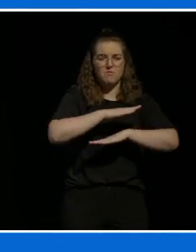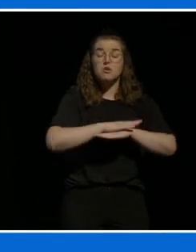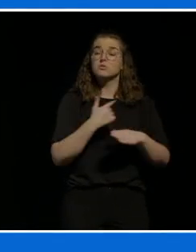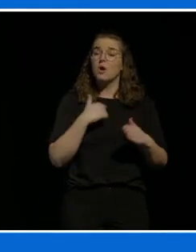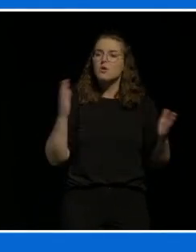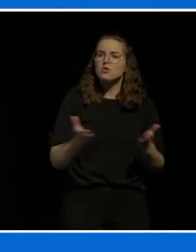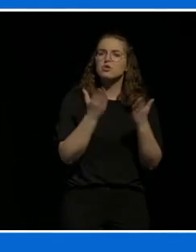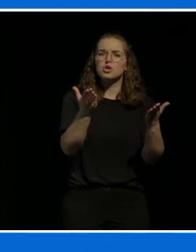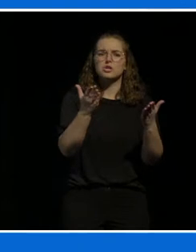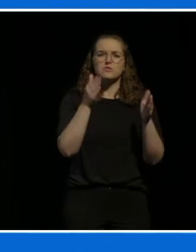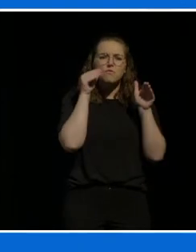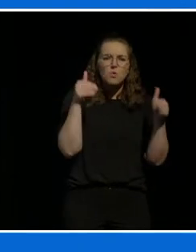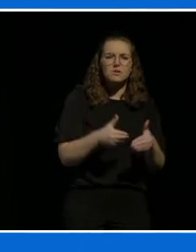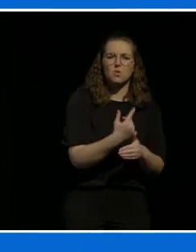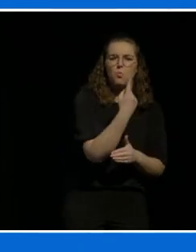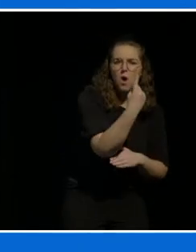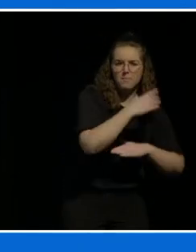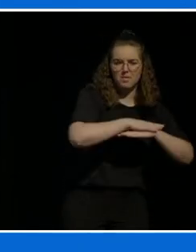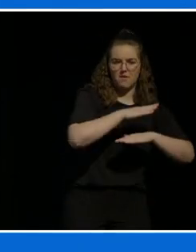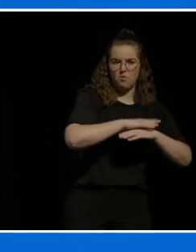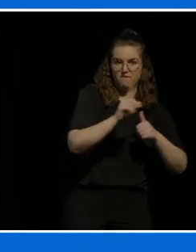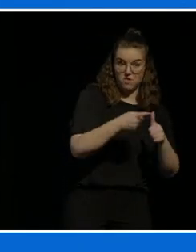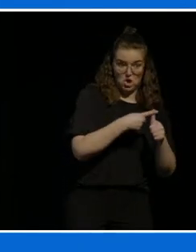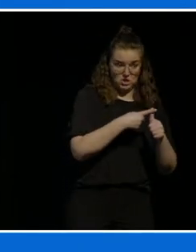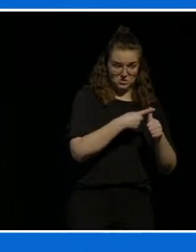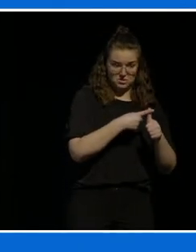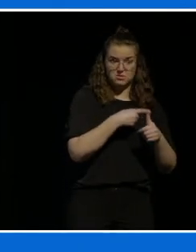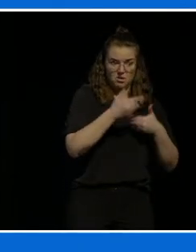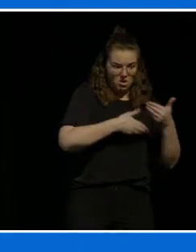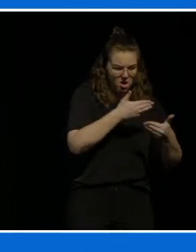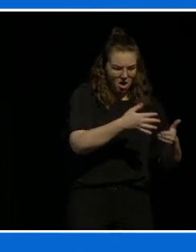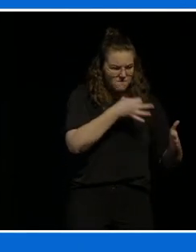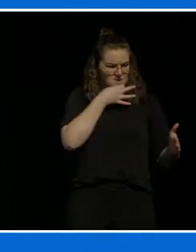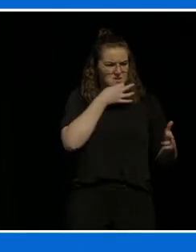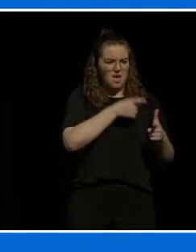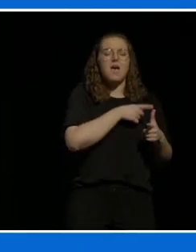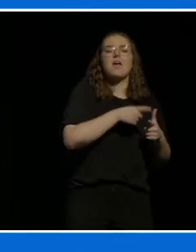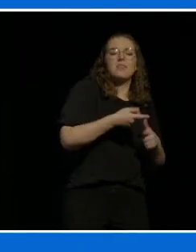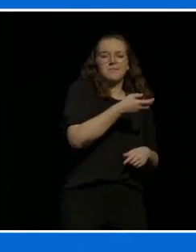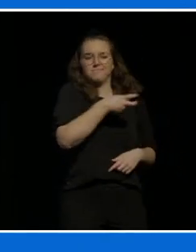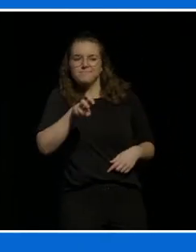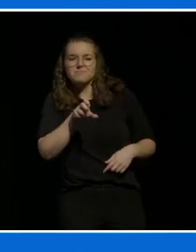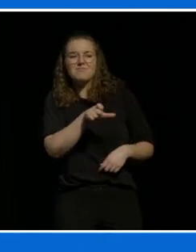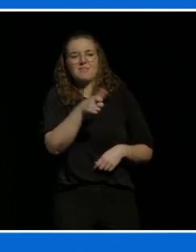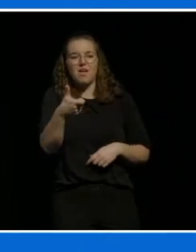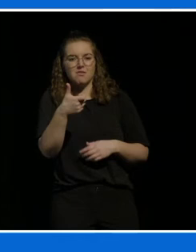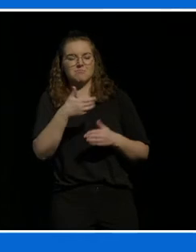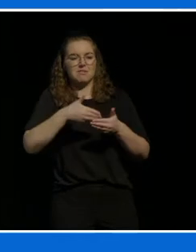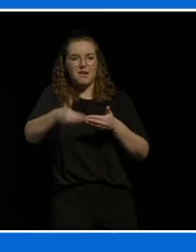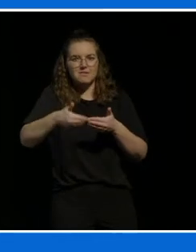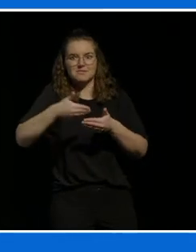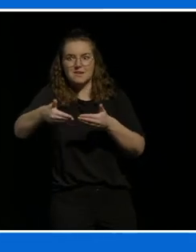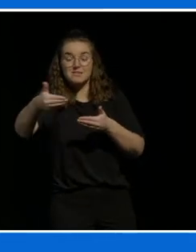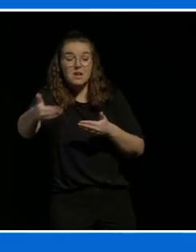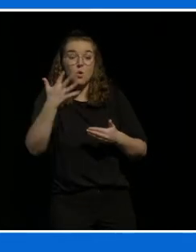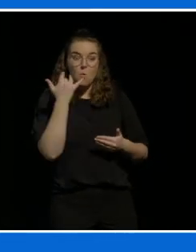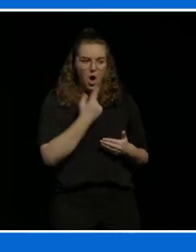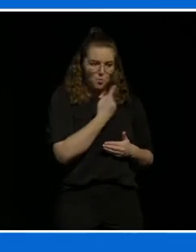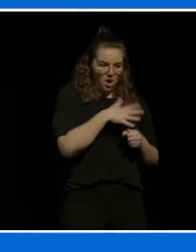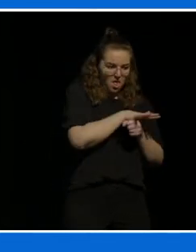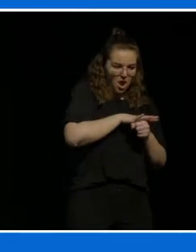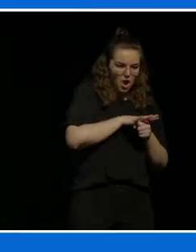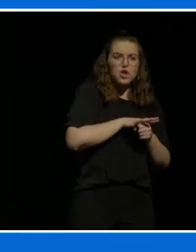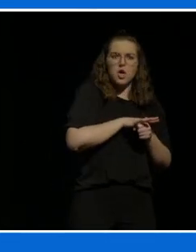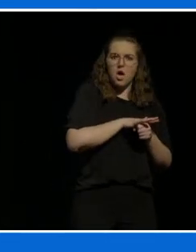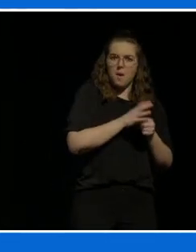kind of focus on one platform at first, master that before you go on to the different ones. And the importance of that is because you build a following in one area, but then you